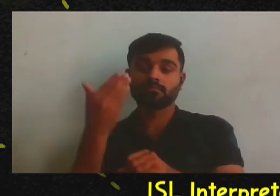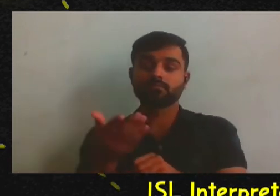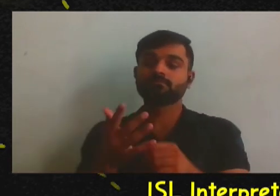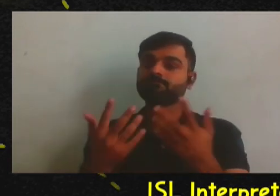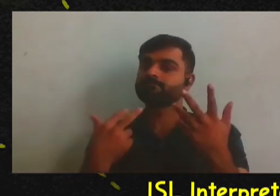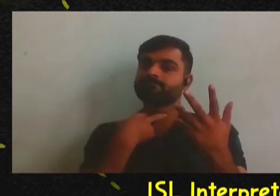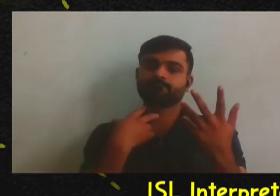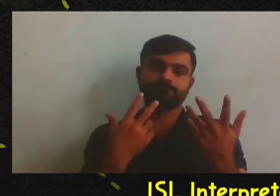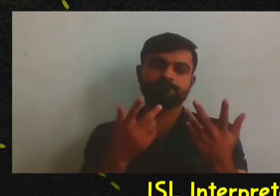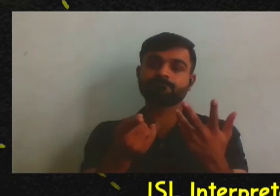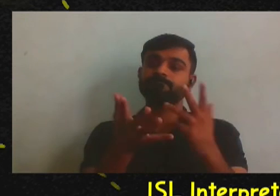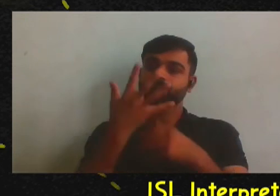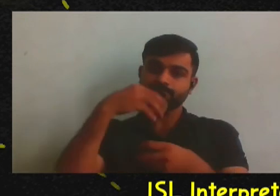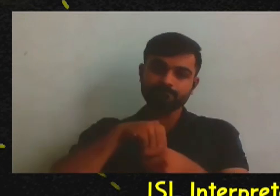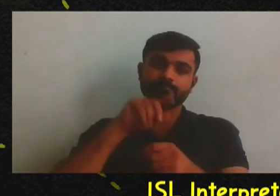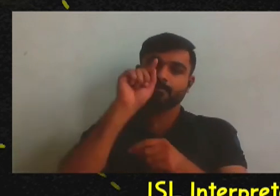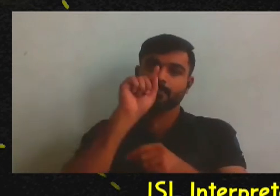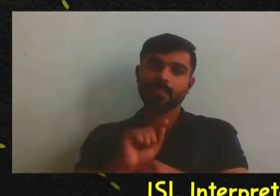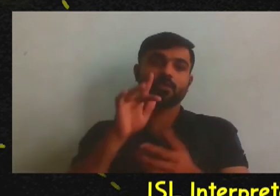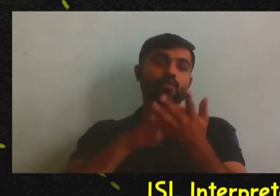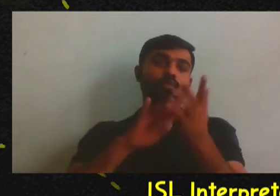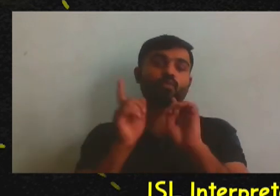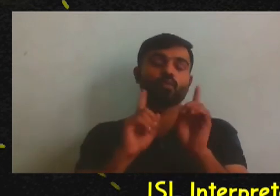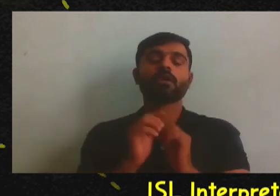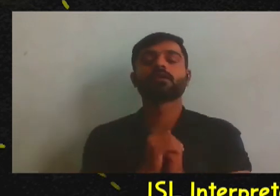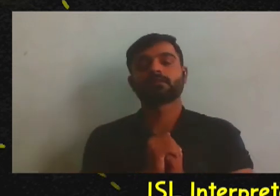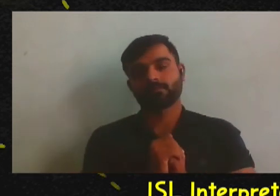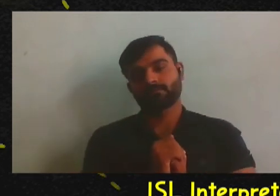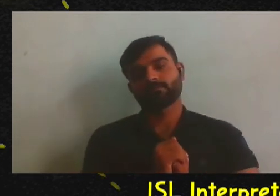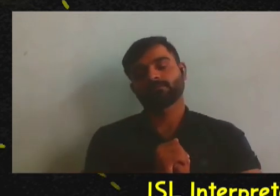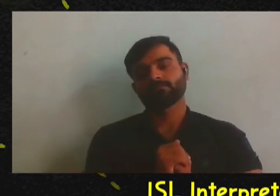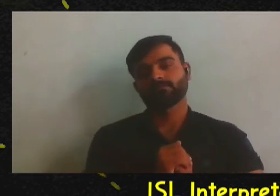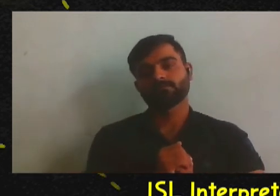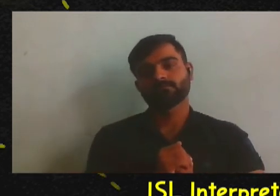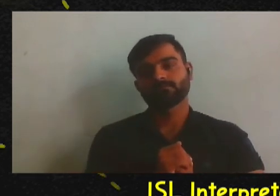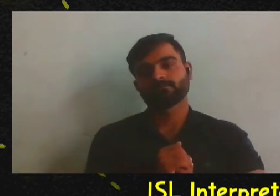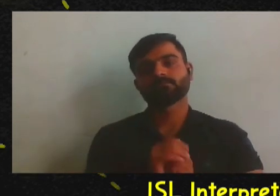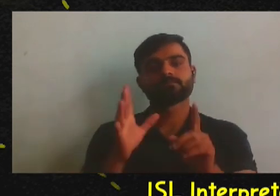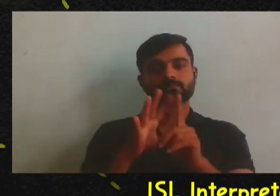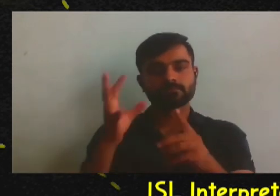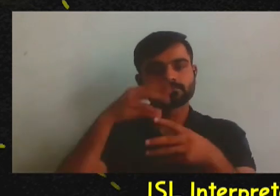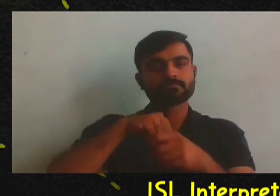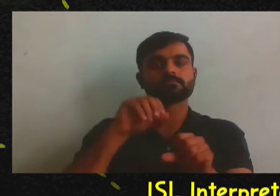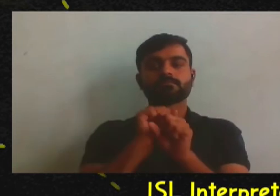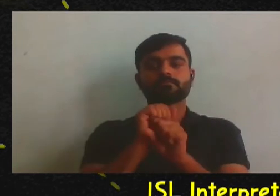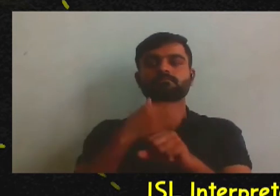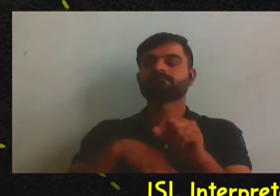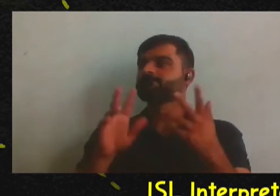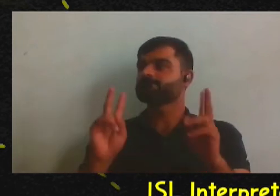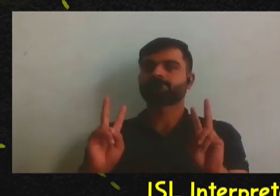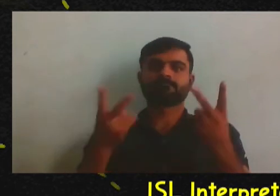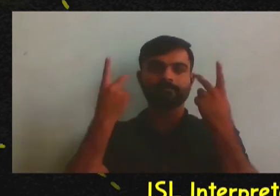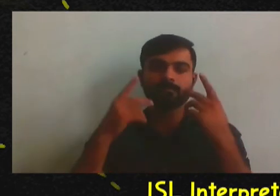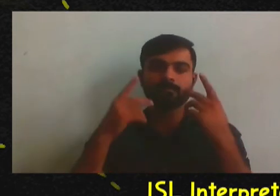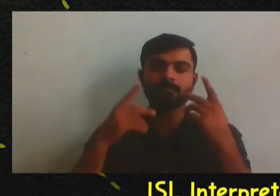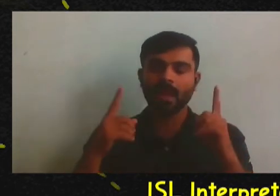yet. You get to a point where, you know, doing this becomes unconscious. You're